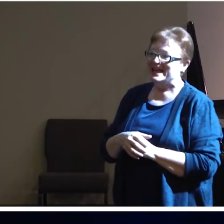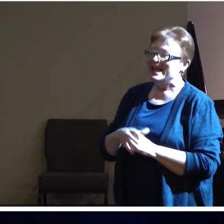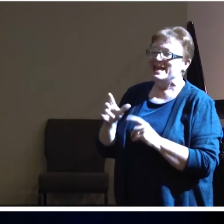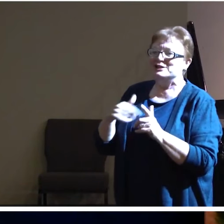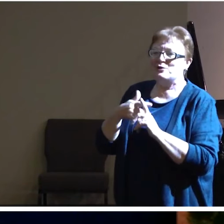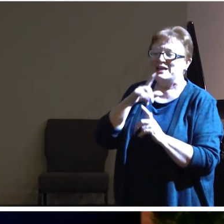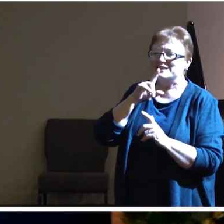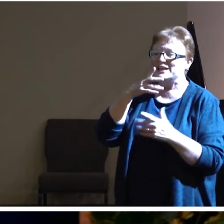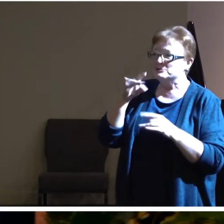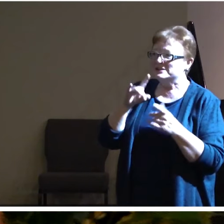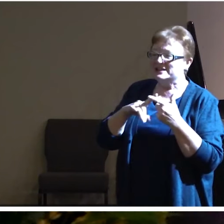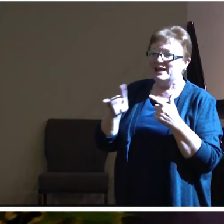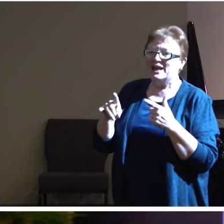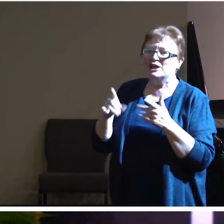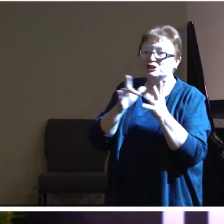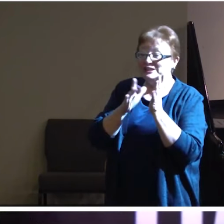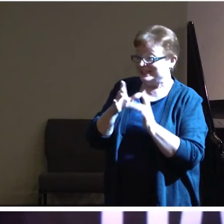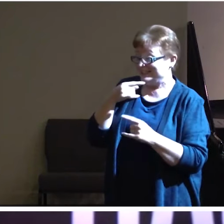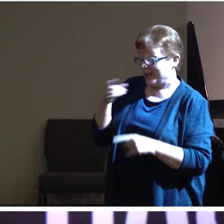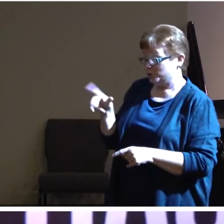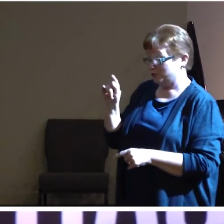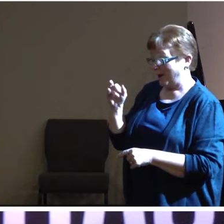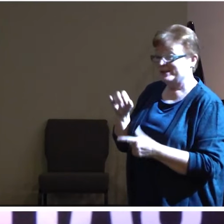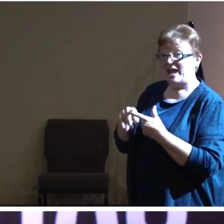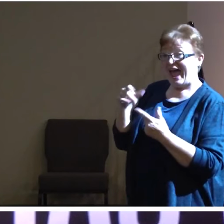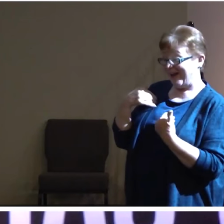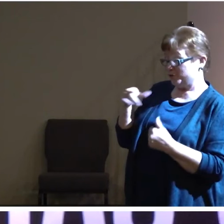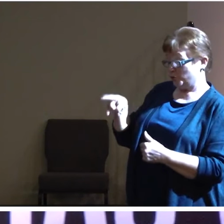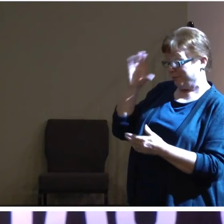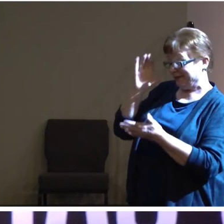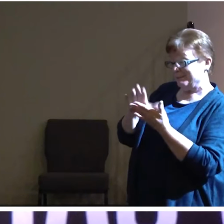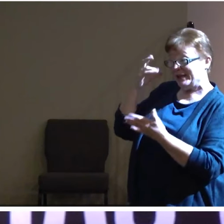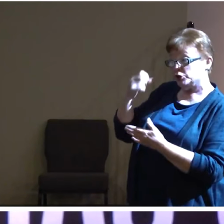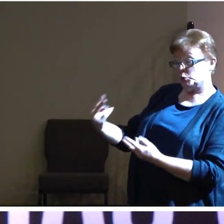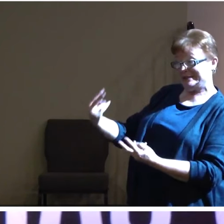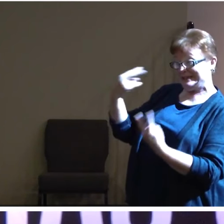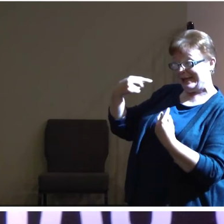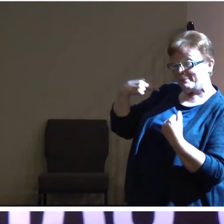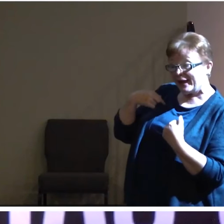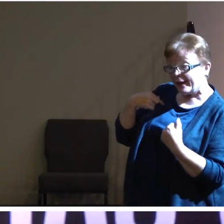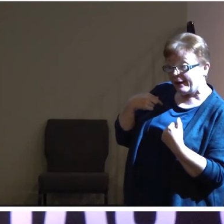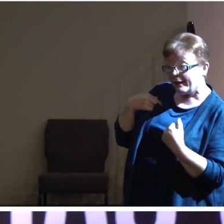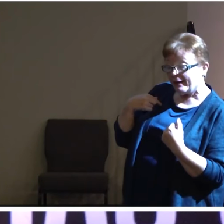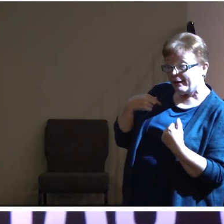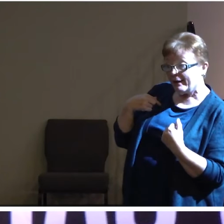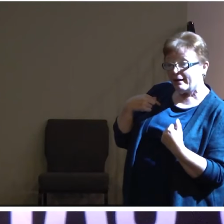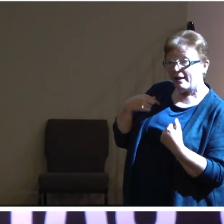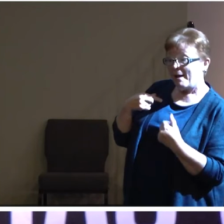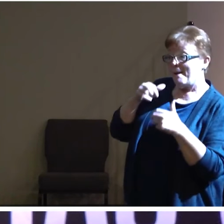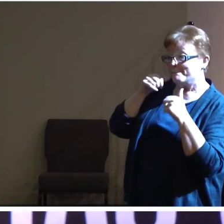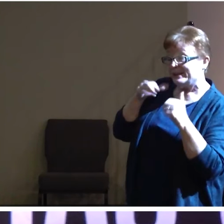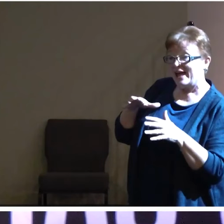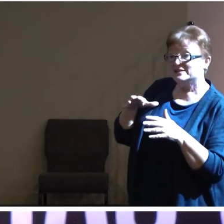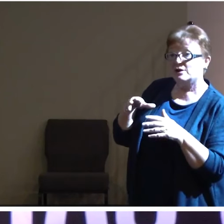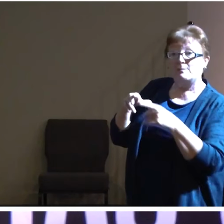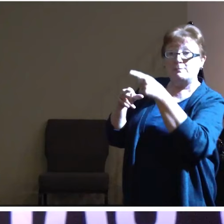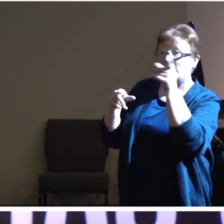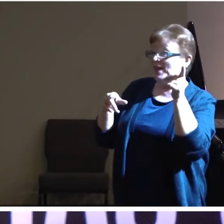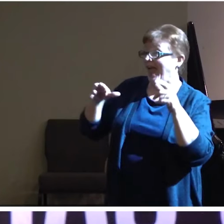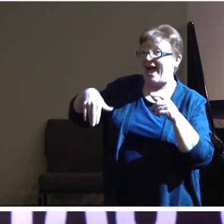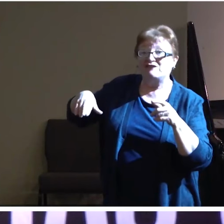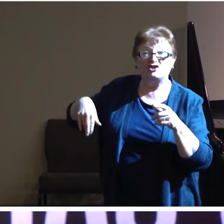29, Jesus said to him, have you believed because you have seen me? Blessed are those who have